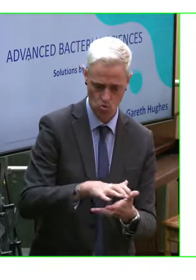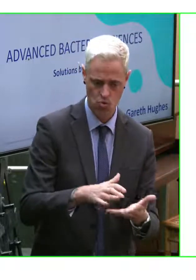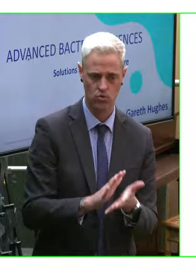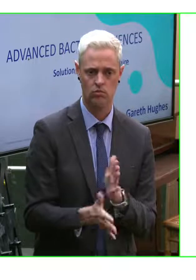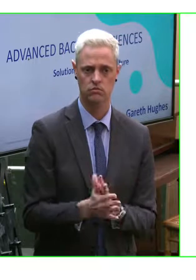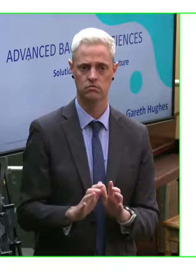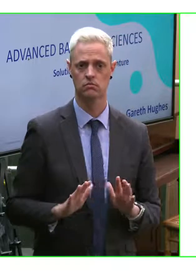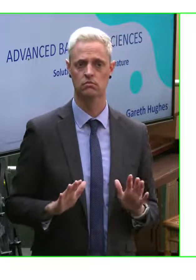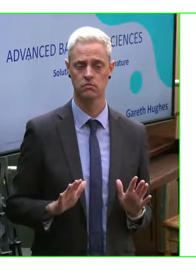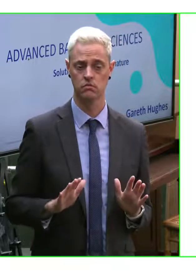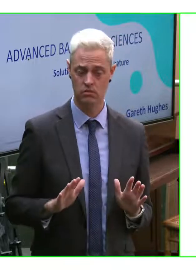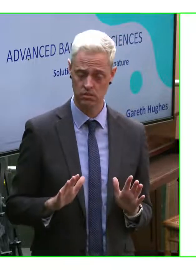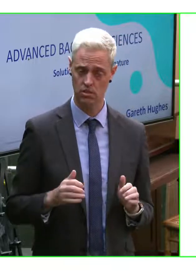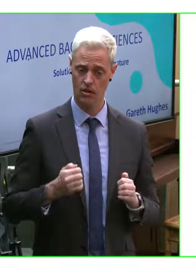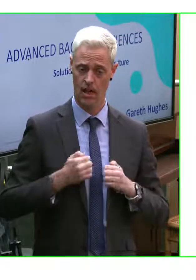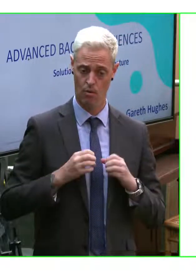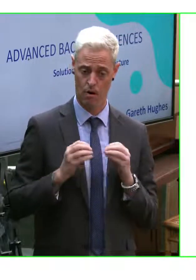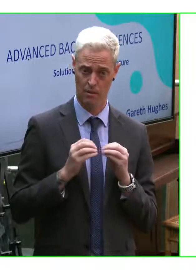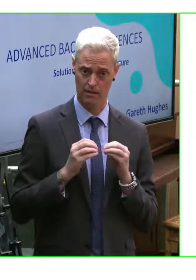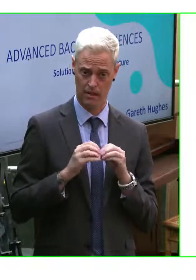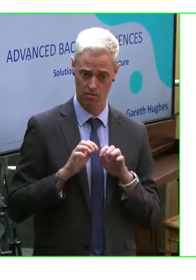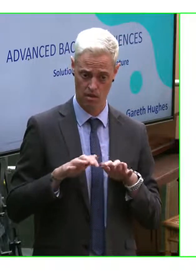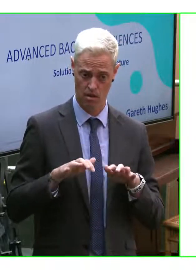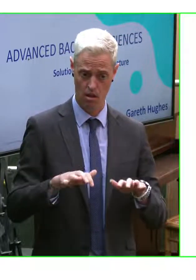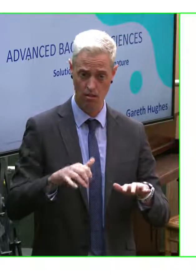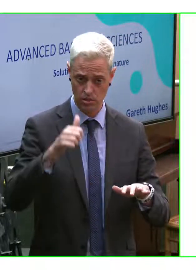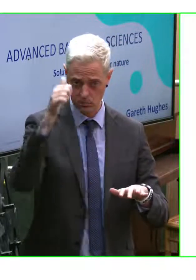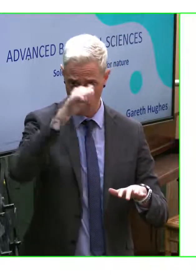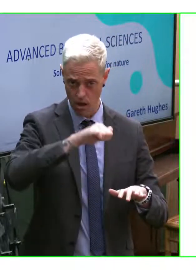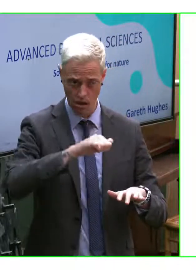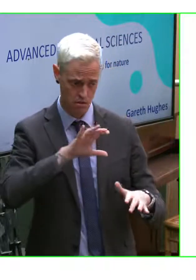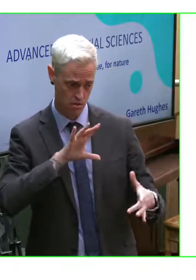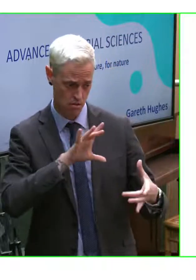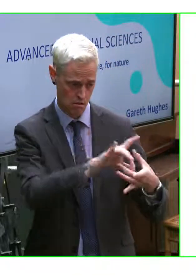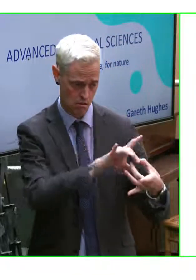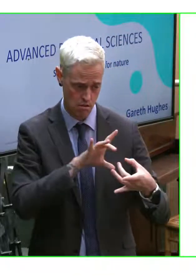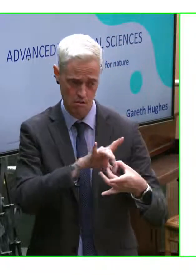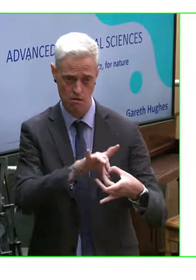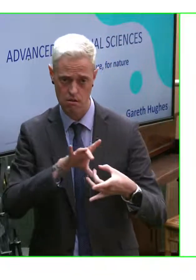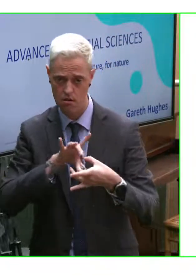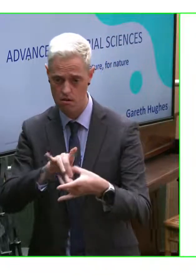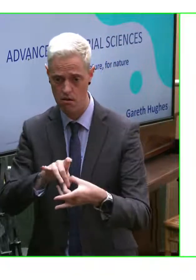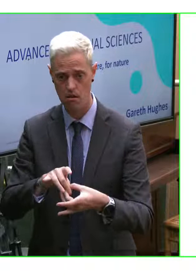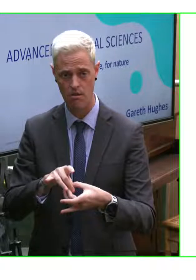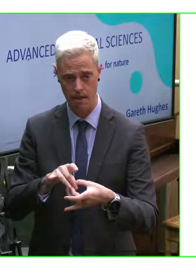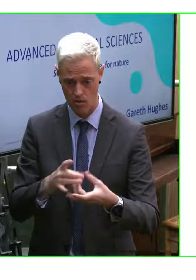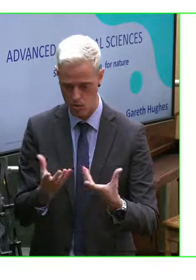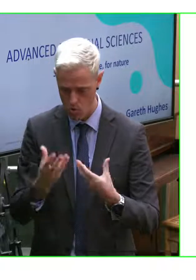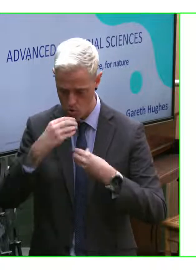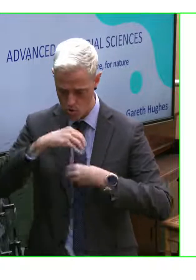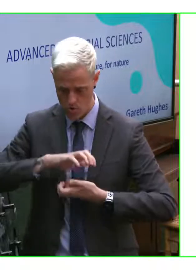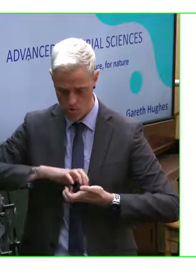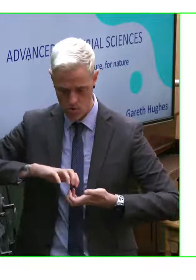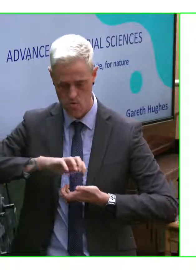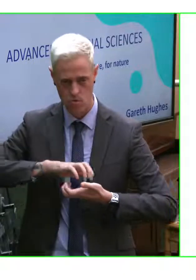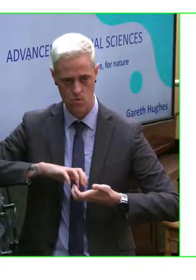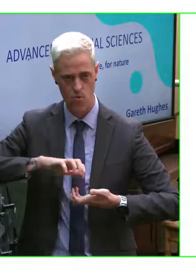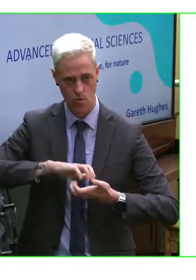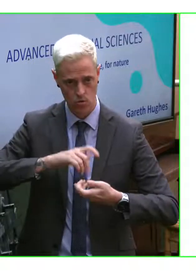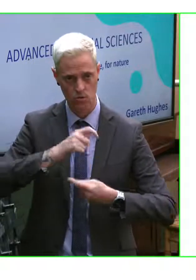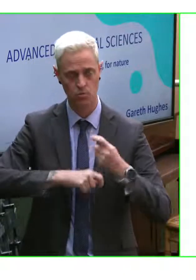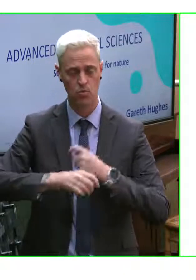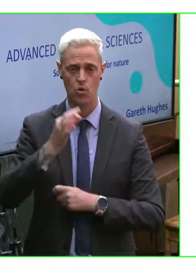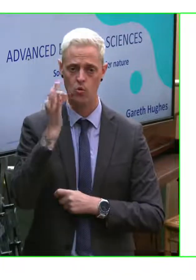problem, our bacteria are really smart, and they actually digest the waste and they turn it into